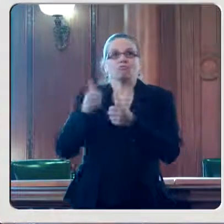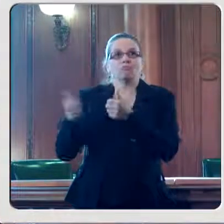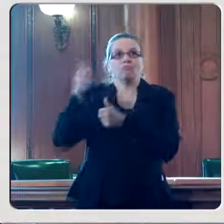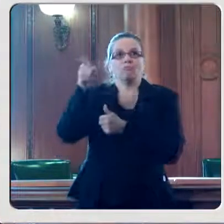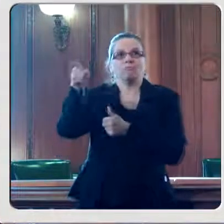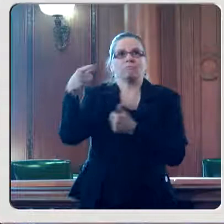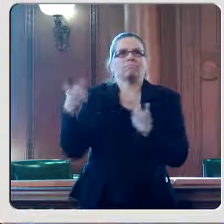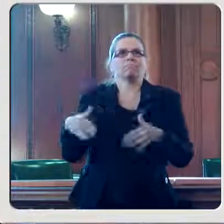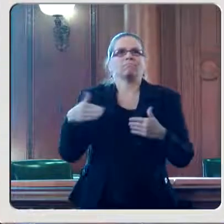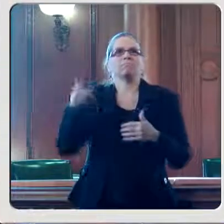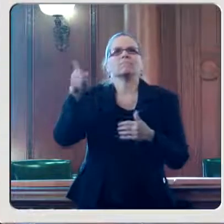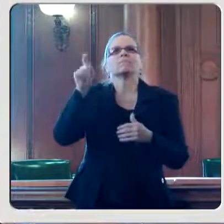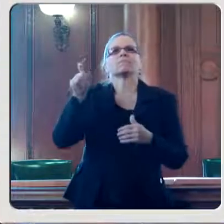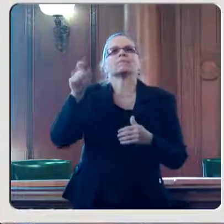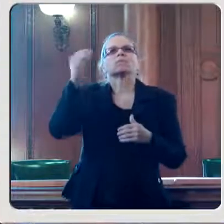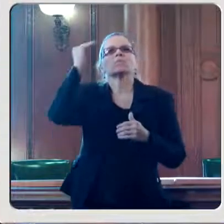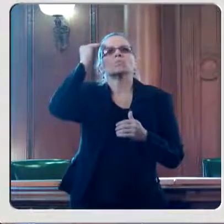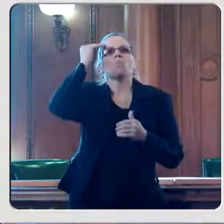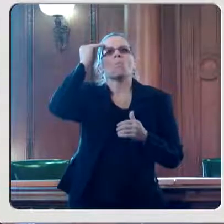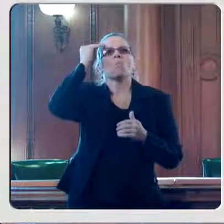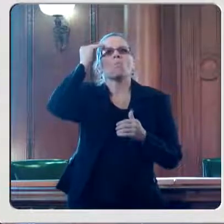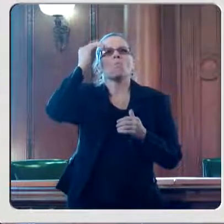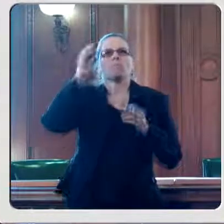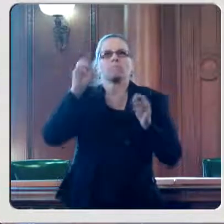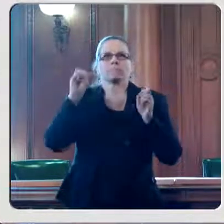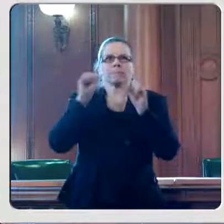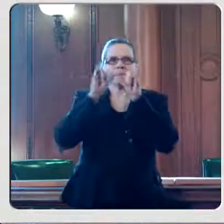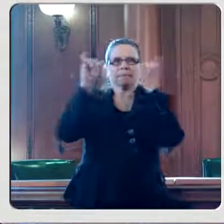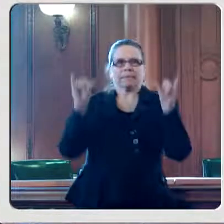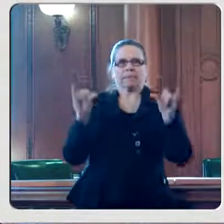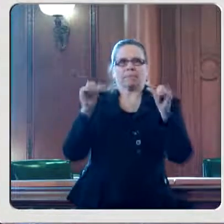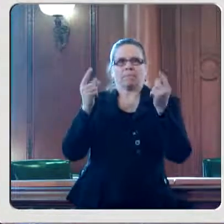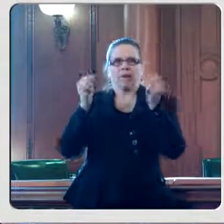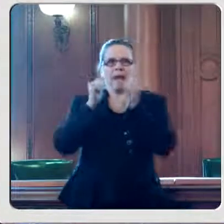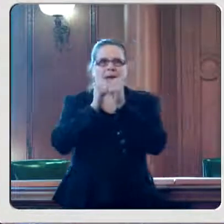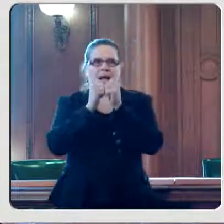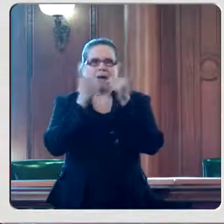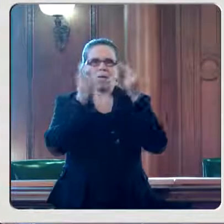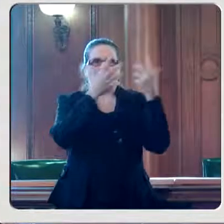a systematic approach of information